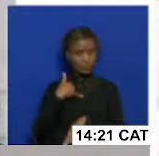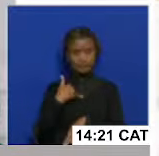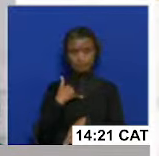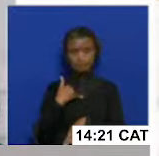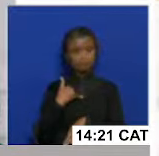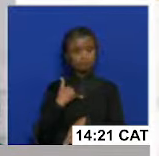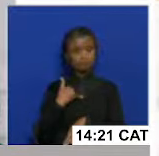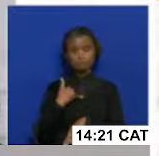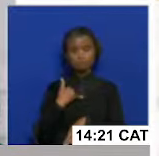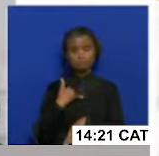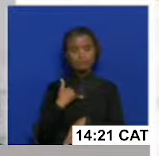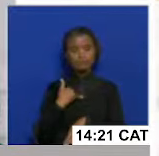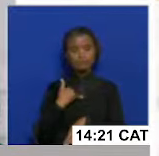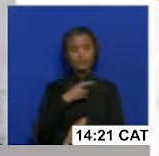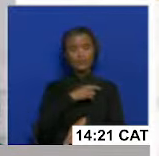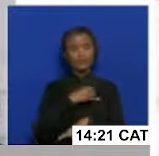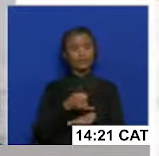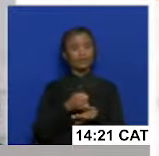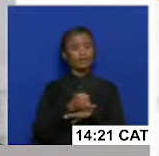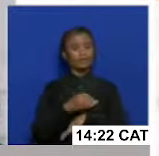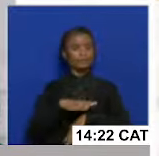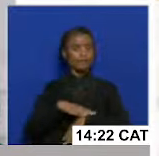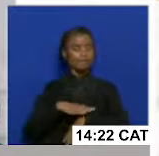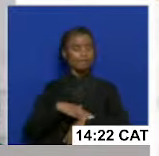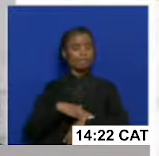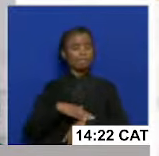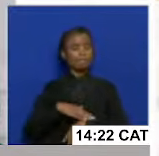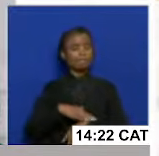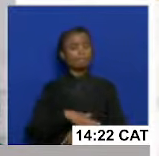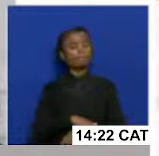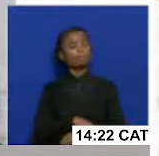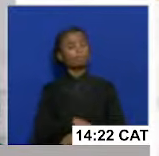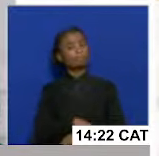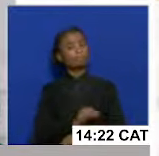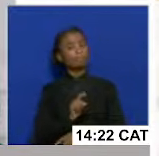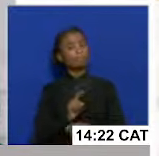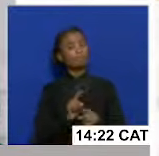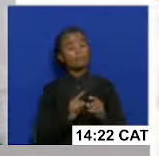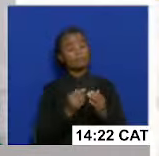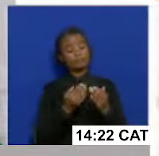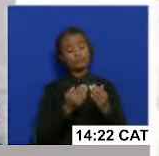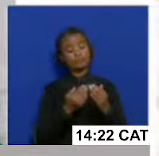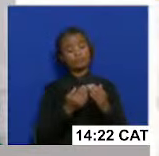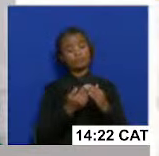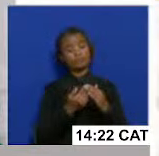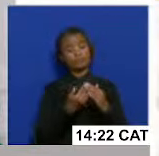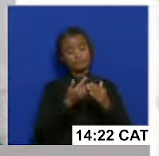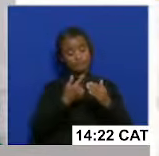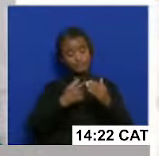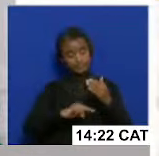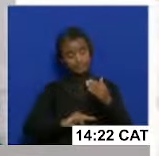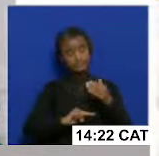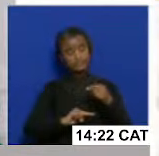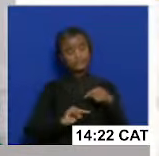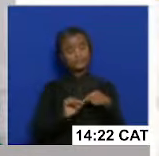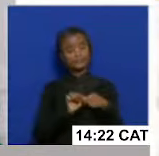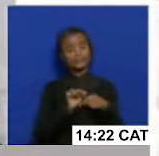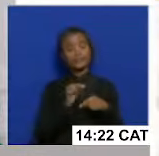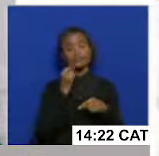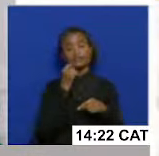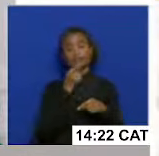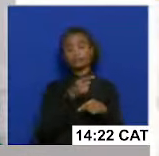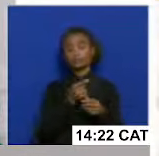early hours. And the message immediately beneath that, Officer Stoll says, have you not made any movement